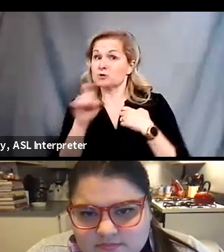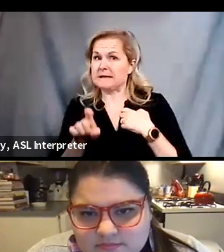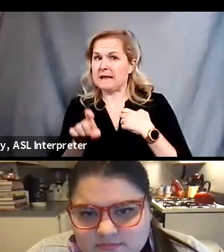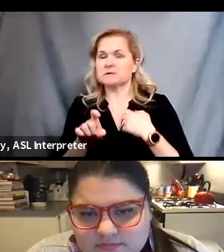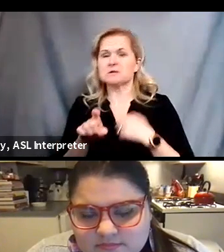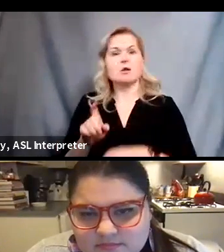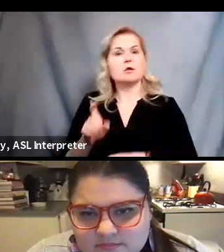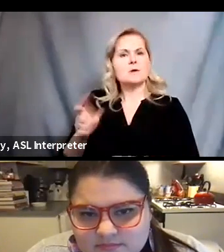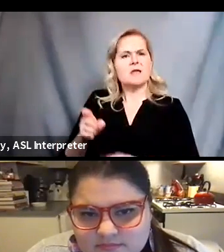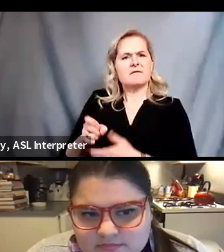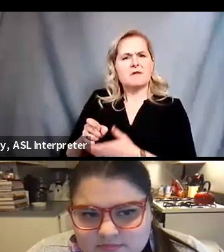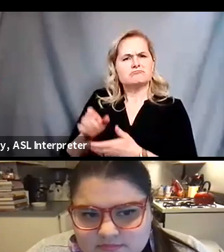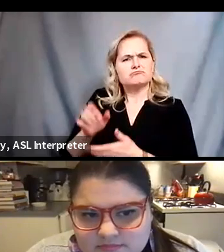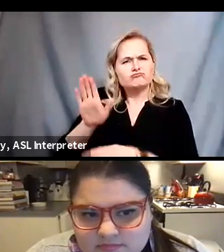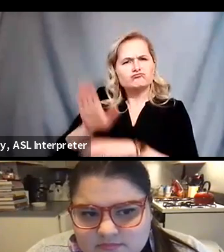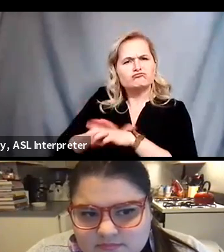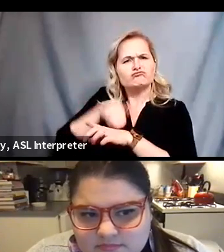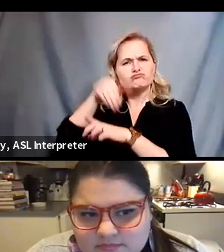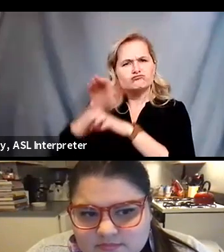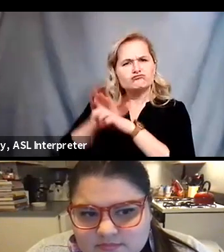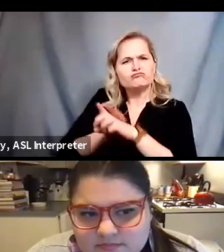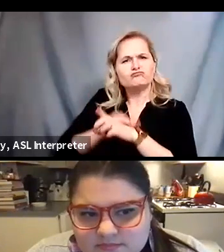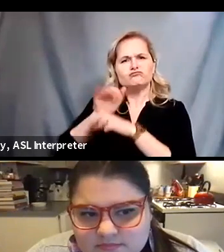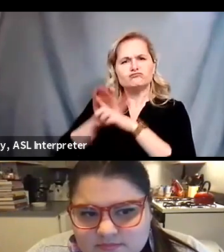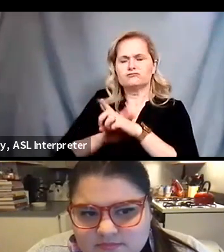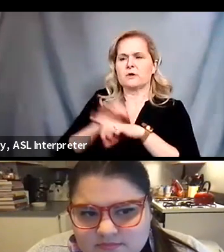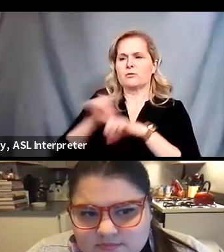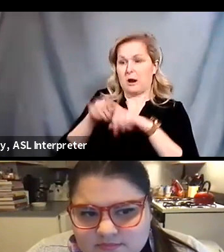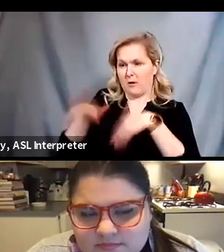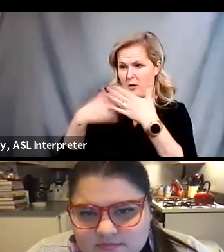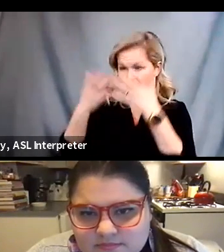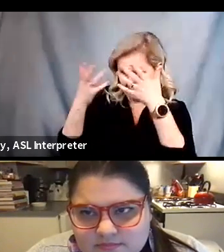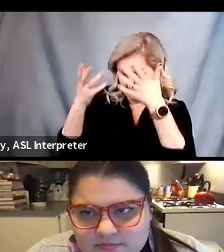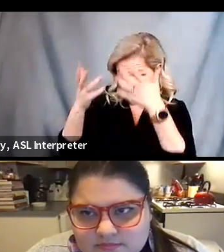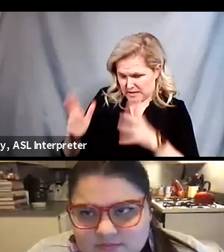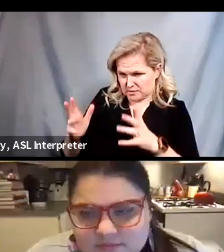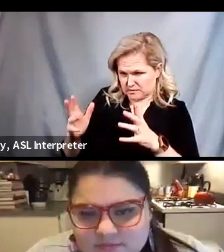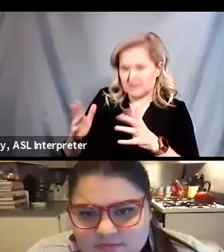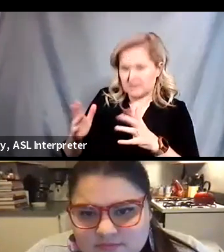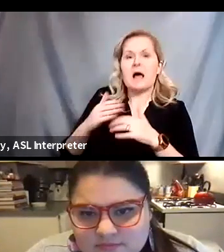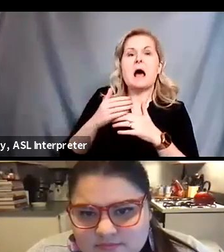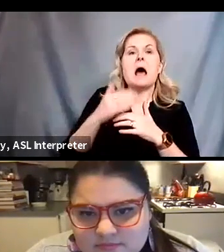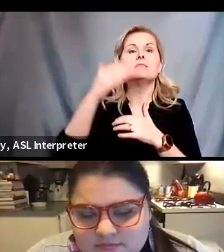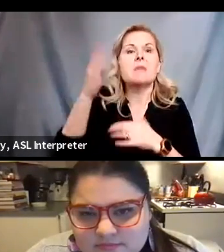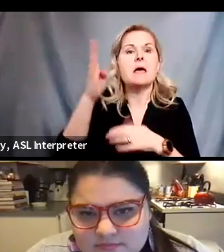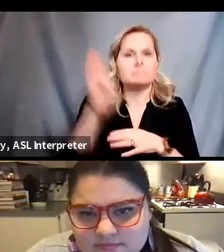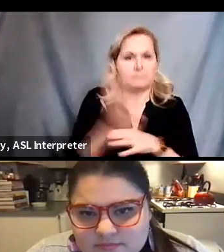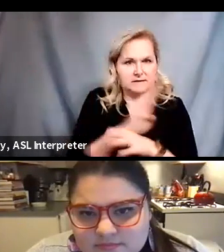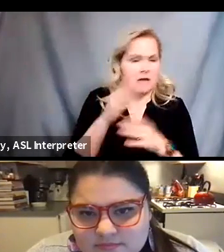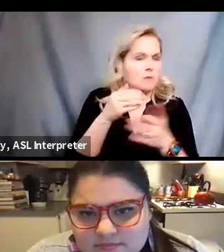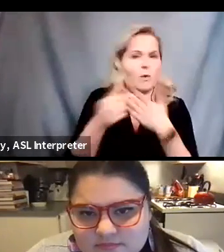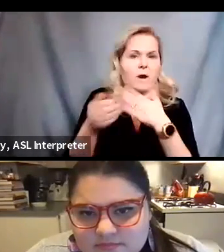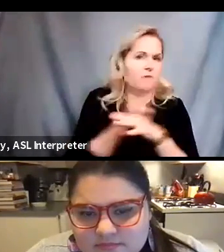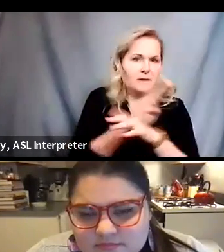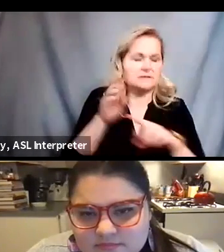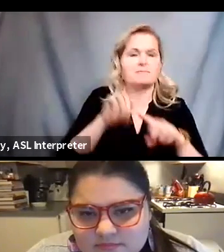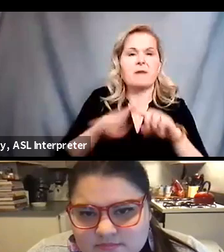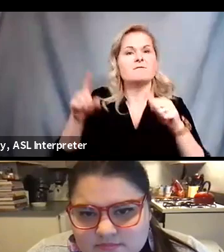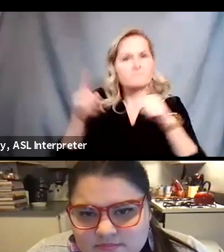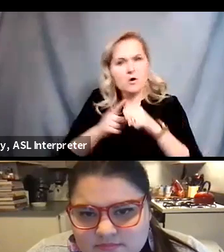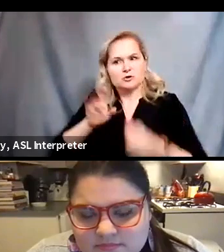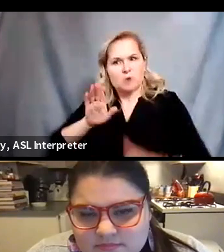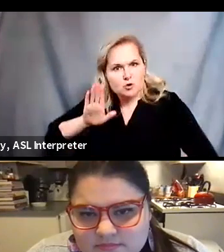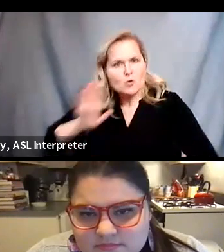condolence. And once all of that was taken care of, then business started, whatever that business was.